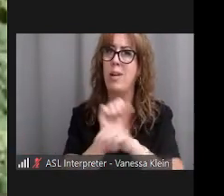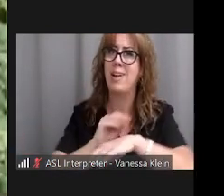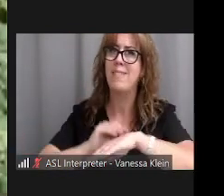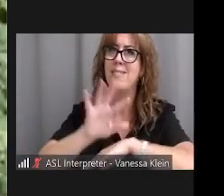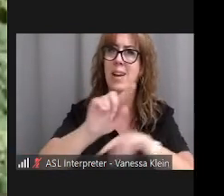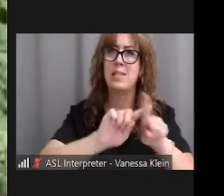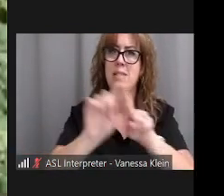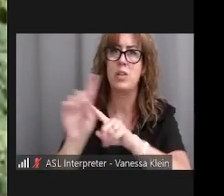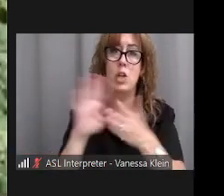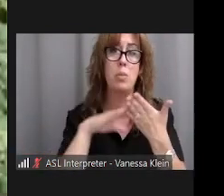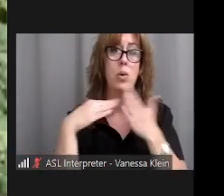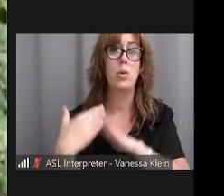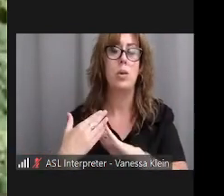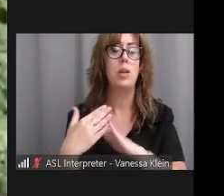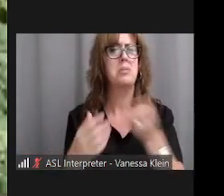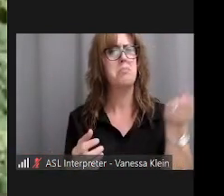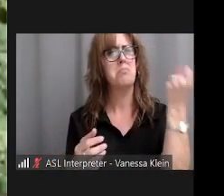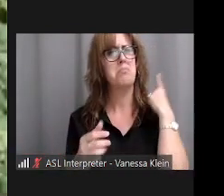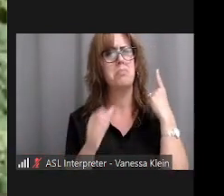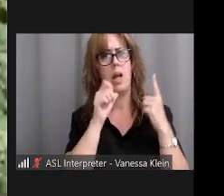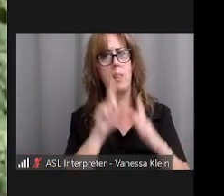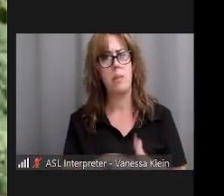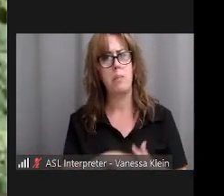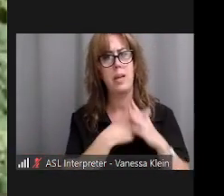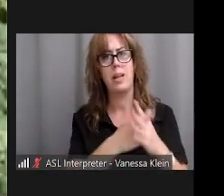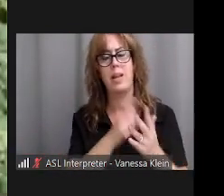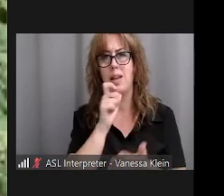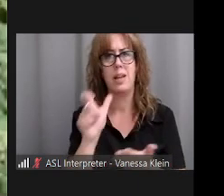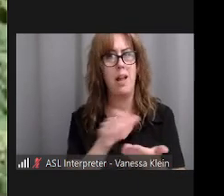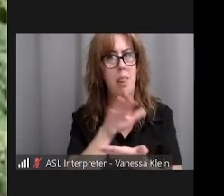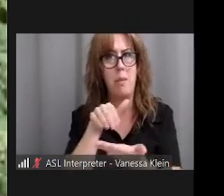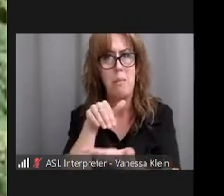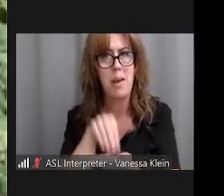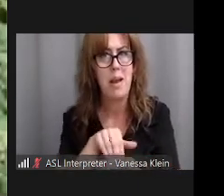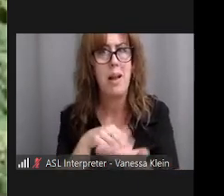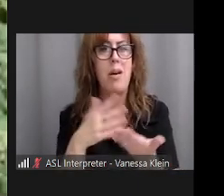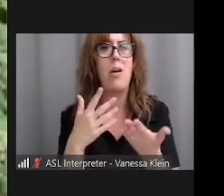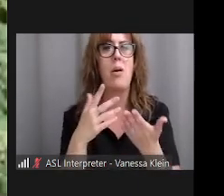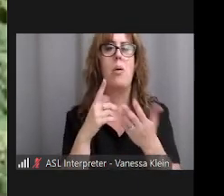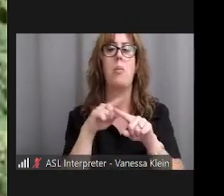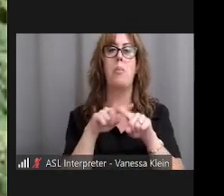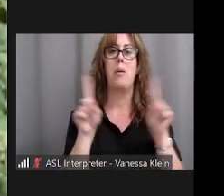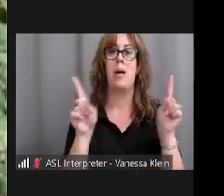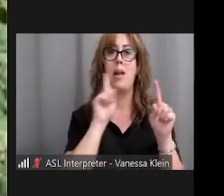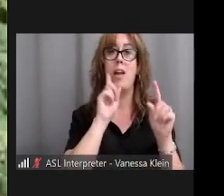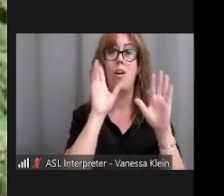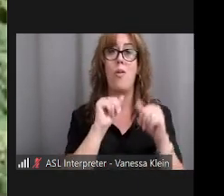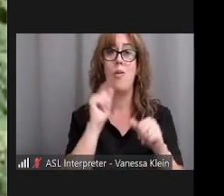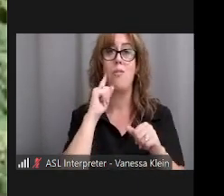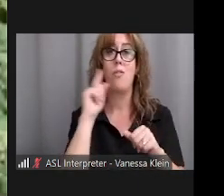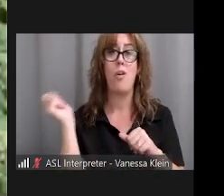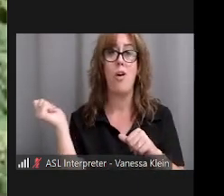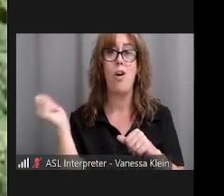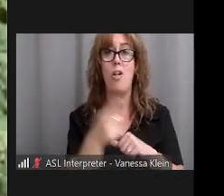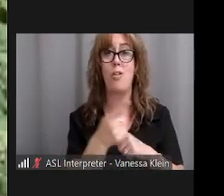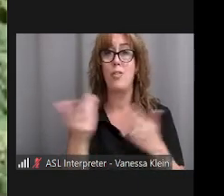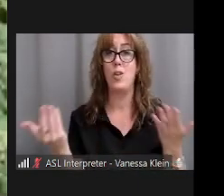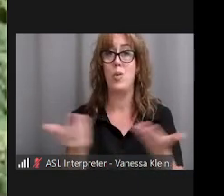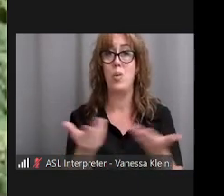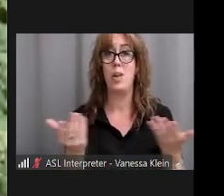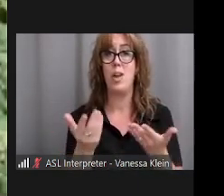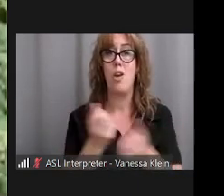some ways, it's not the beginning, it's not the middle. So I hope that for all of you presenters on this call